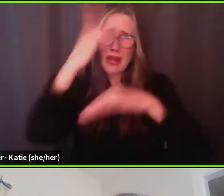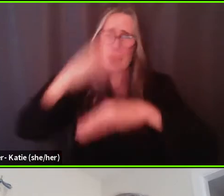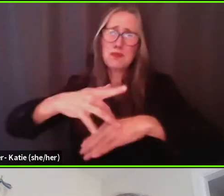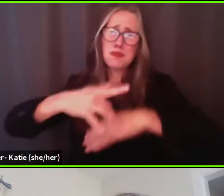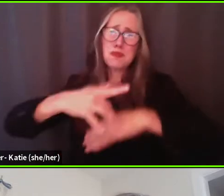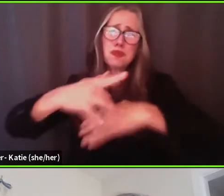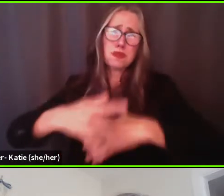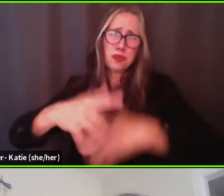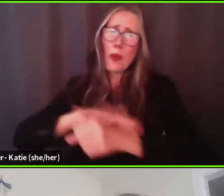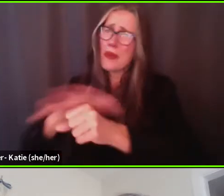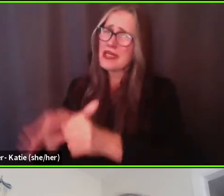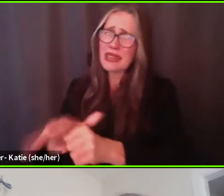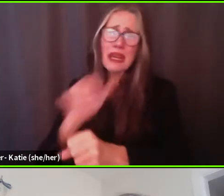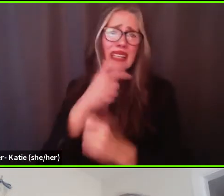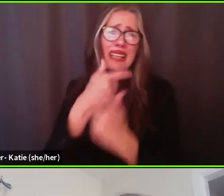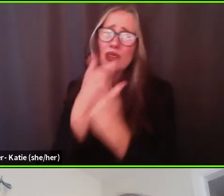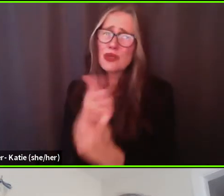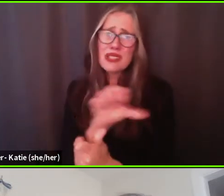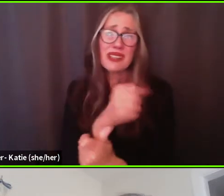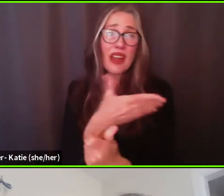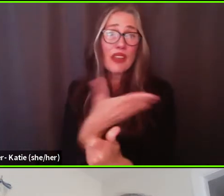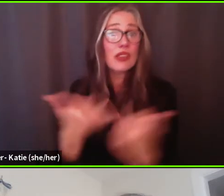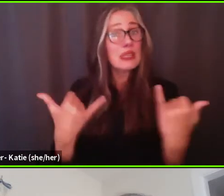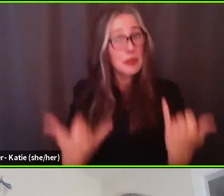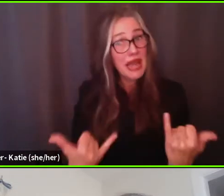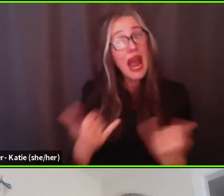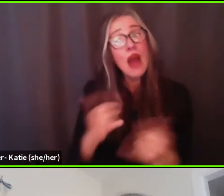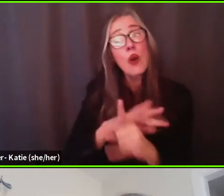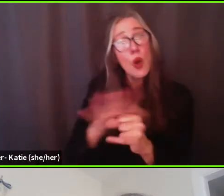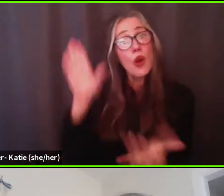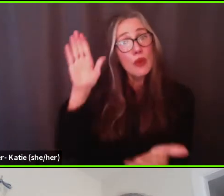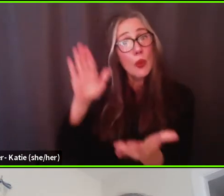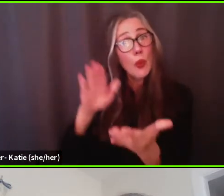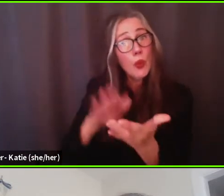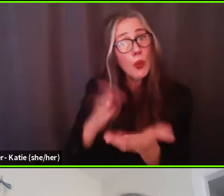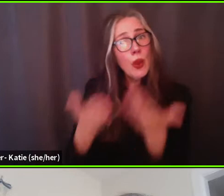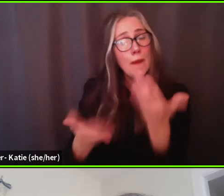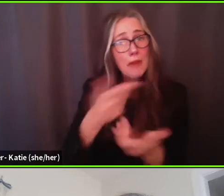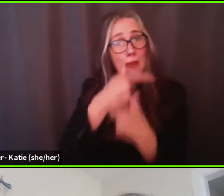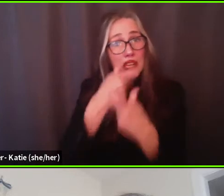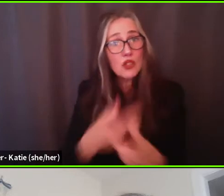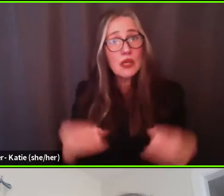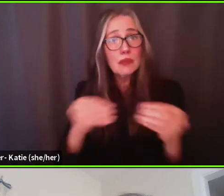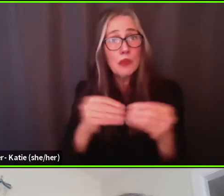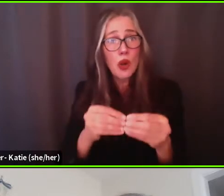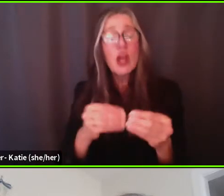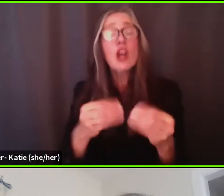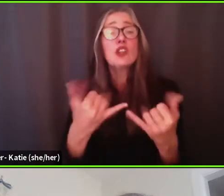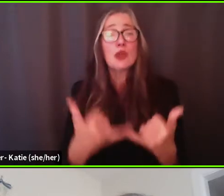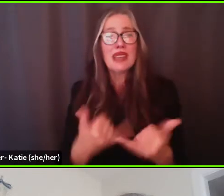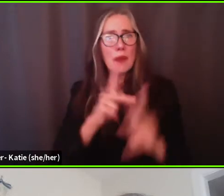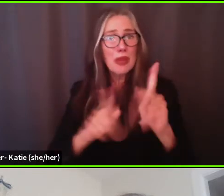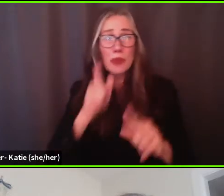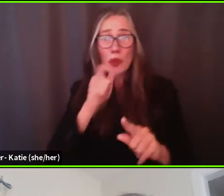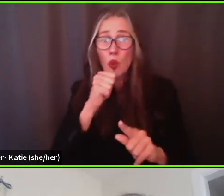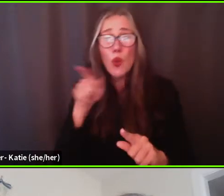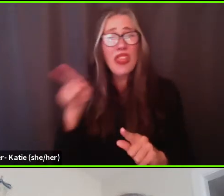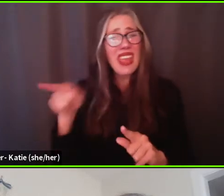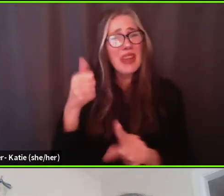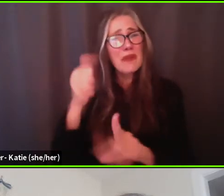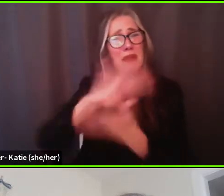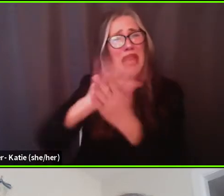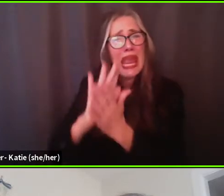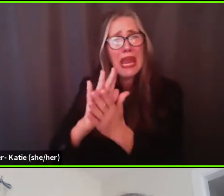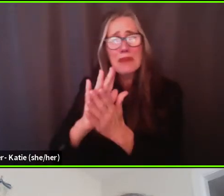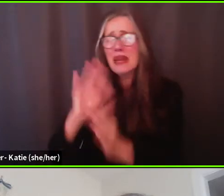legislative arena as well as in your own lives bringing this issue and representing bringing invisible people in disabled and